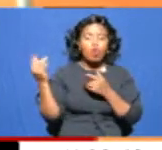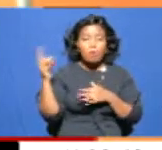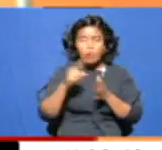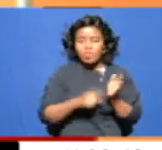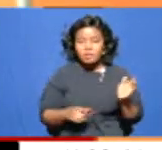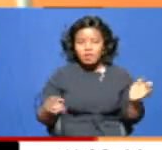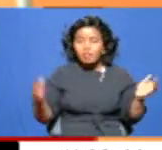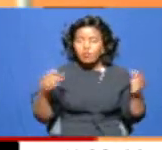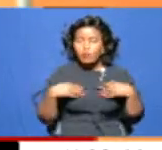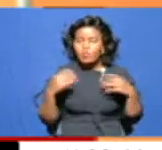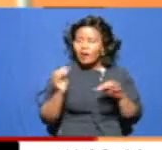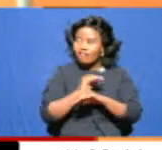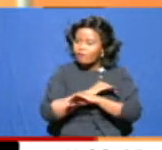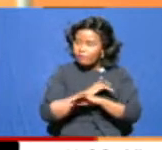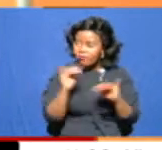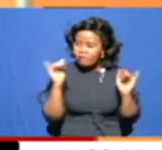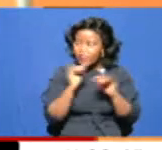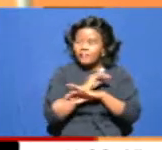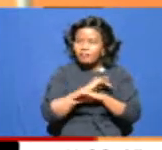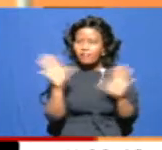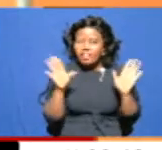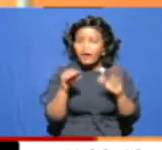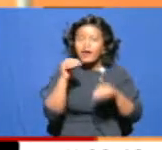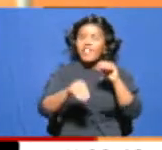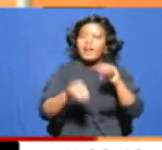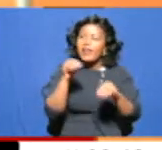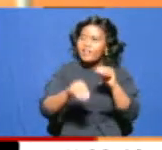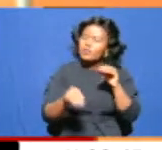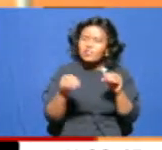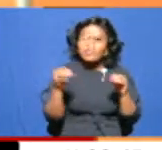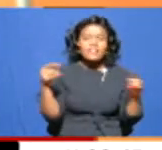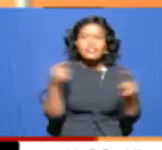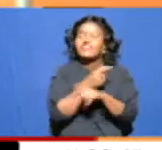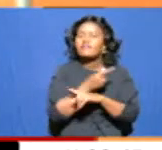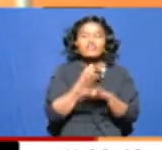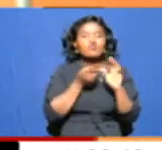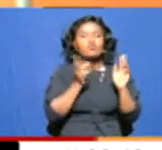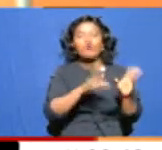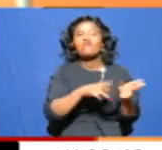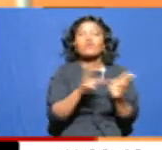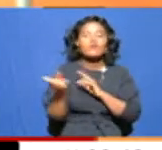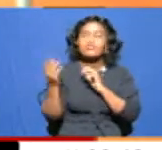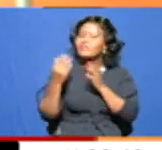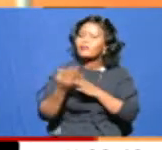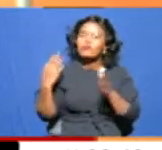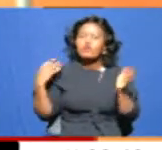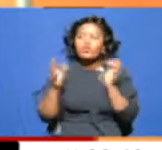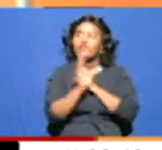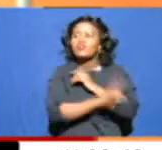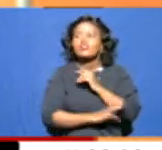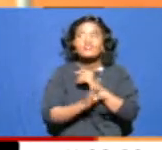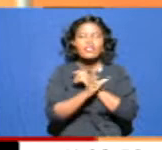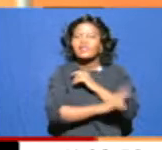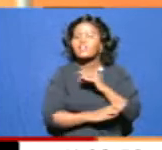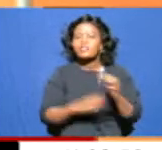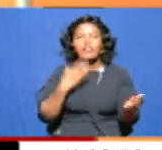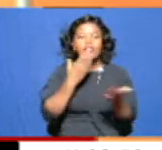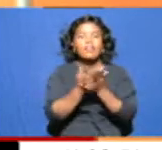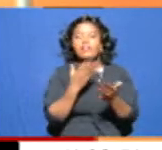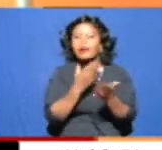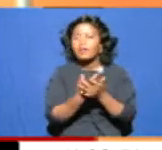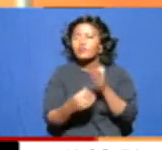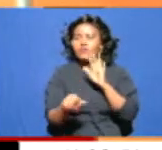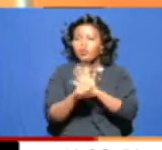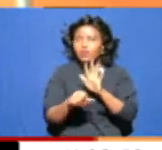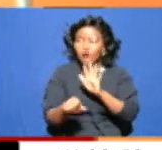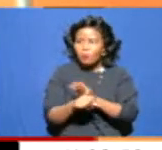and fair elections. Something different from what we're used to in this country, really. Thank you very much, Francis Mutuku, for your